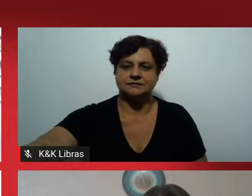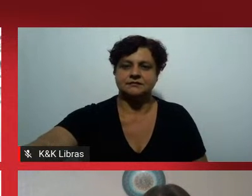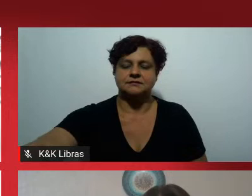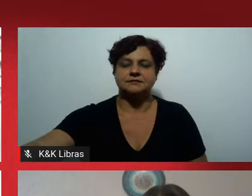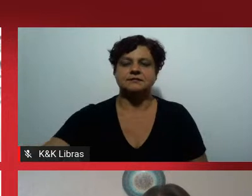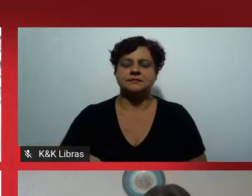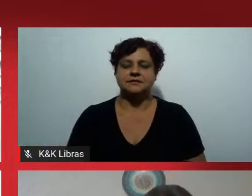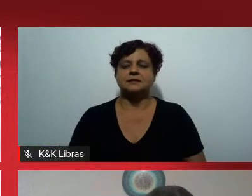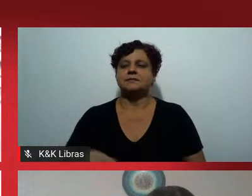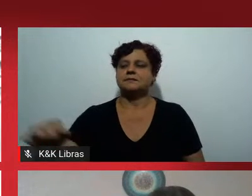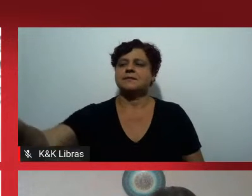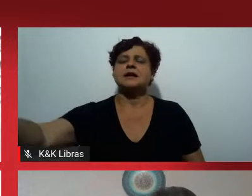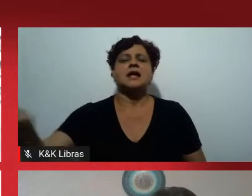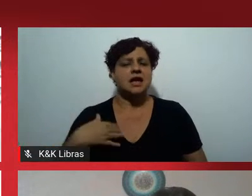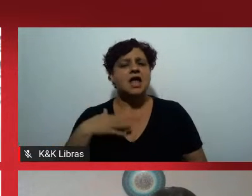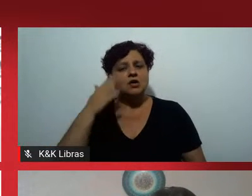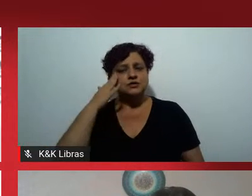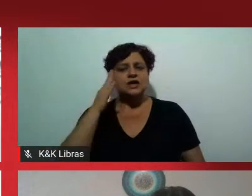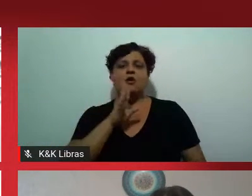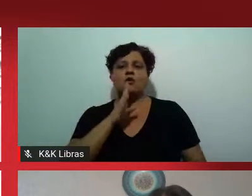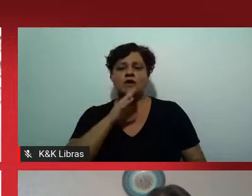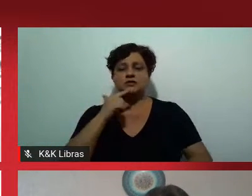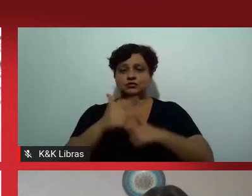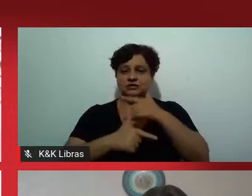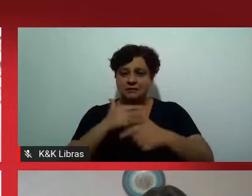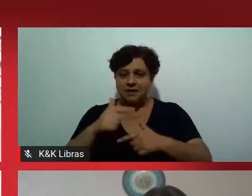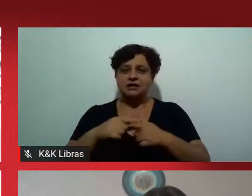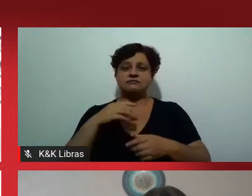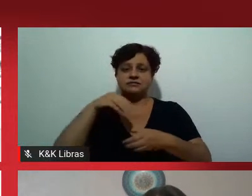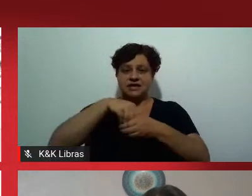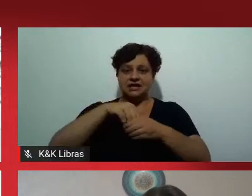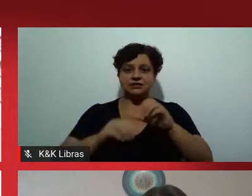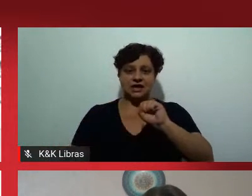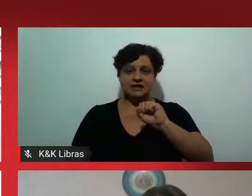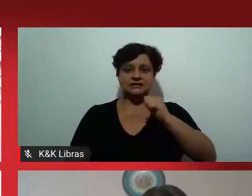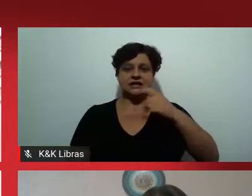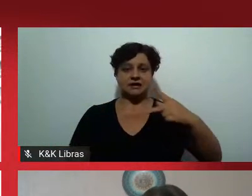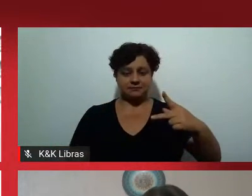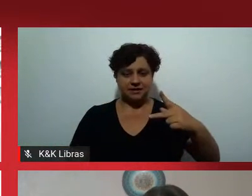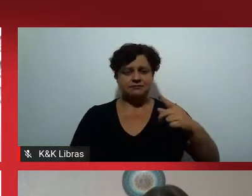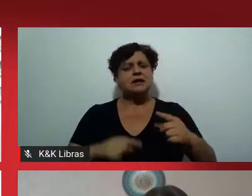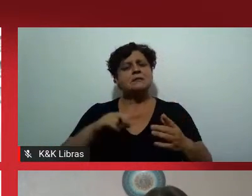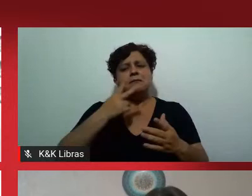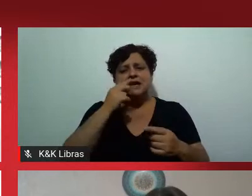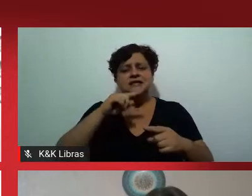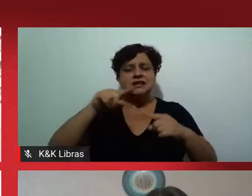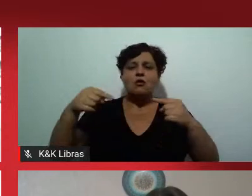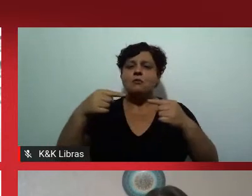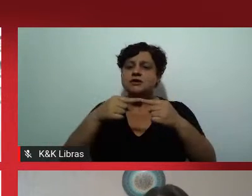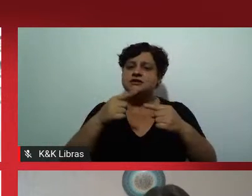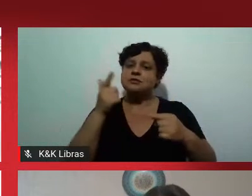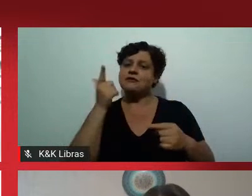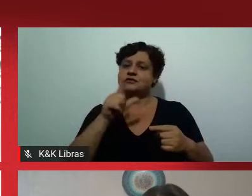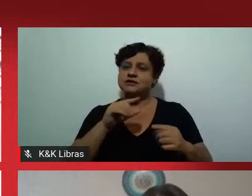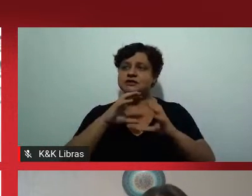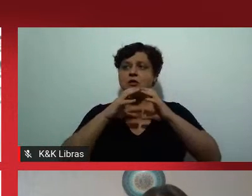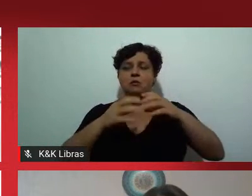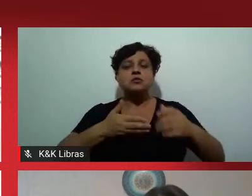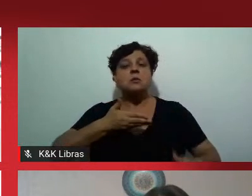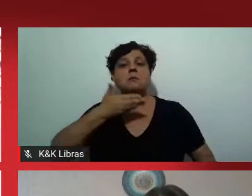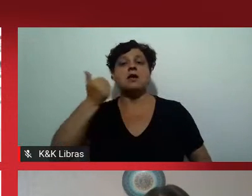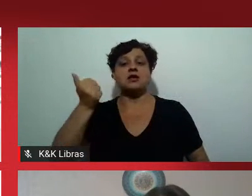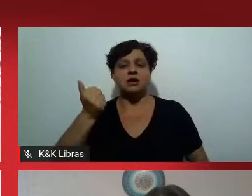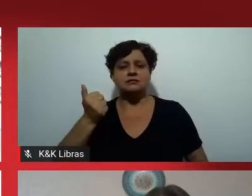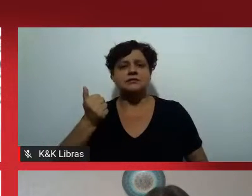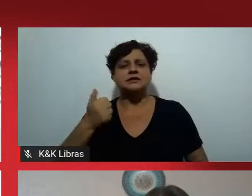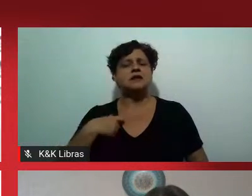develop in the SAP is a kind of mission to make the world work better. And enches our eyes